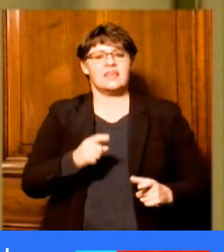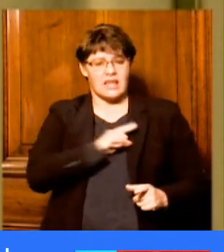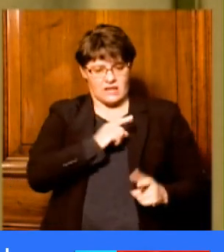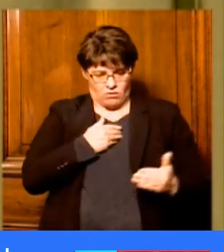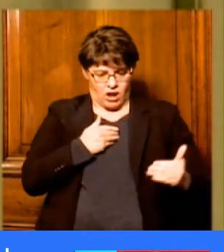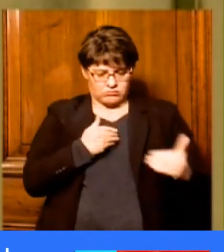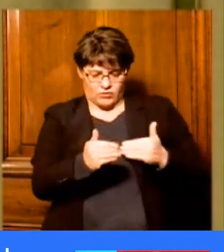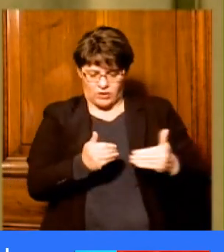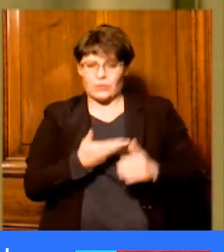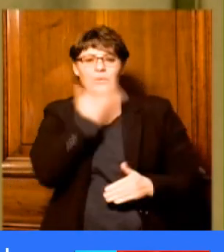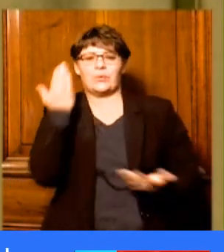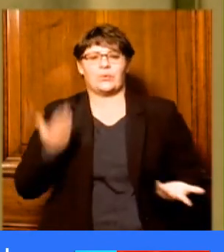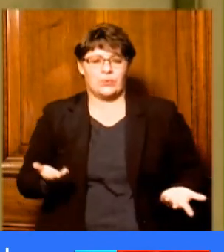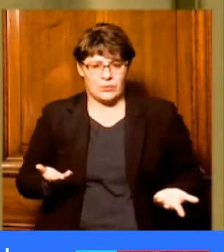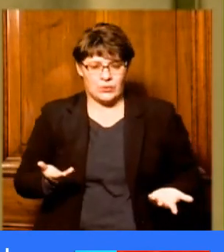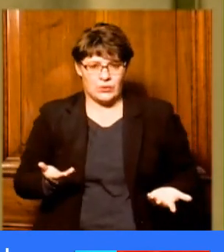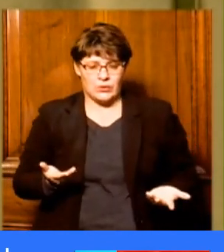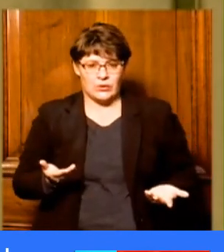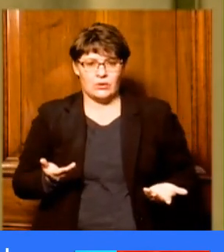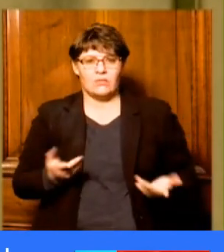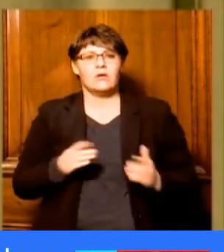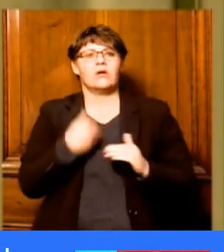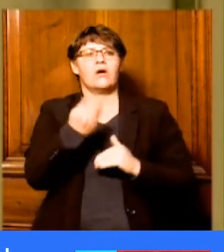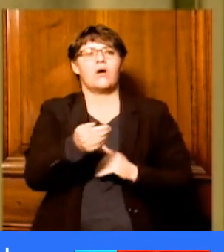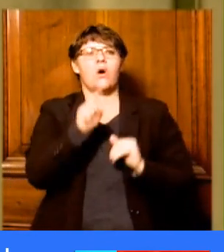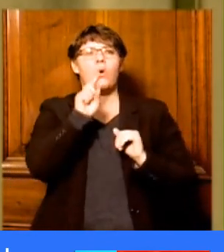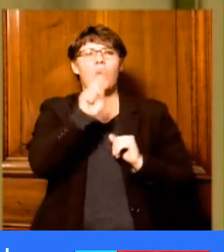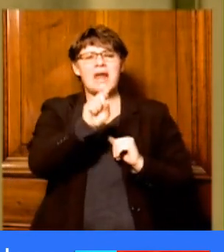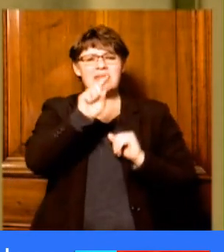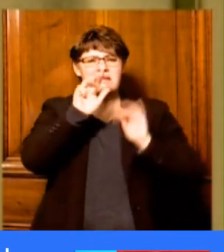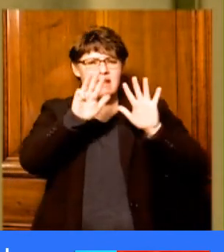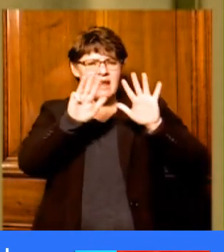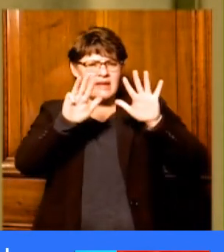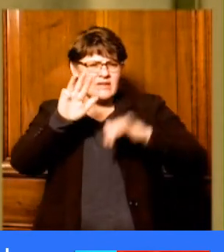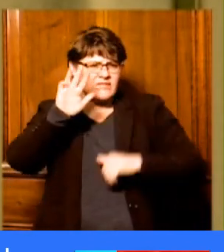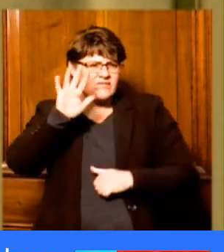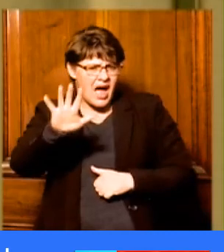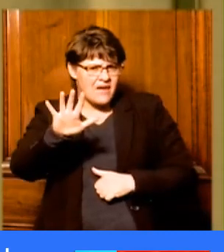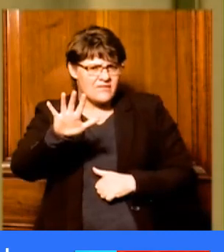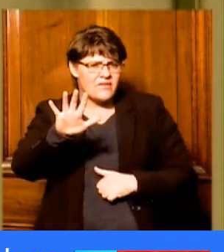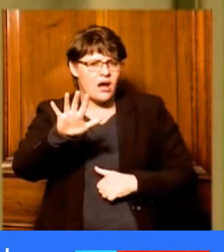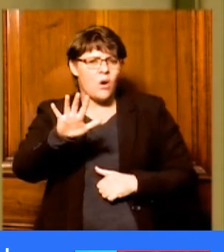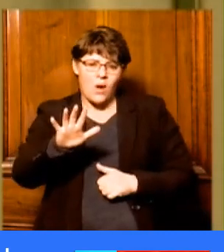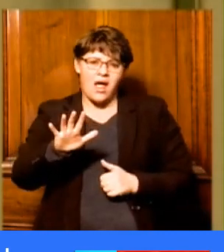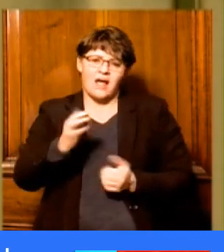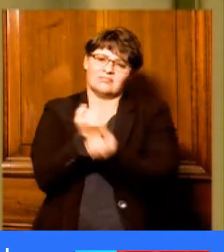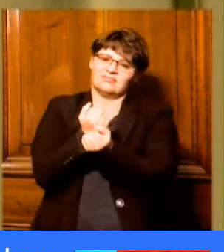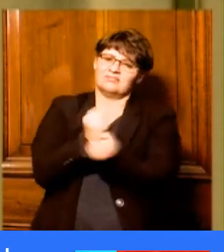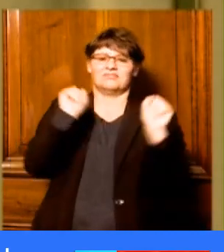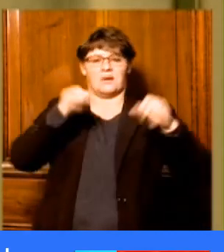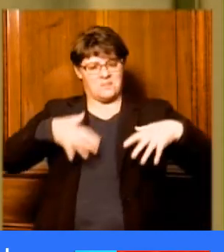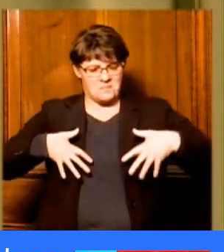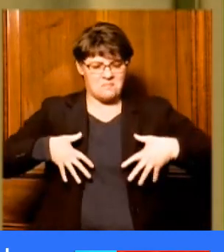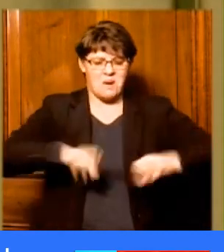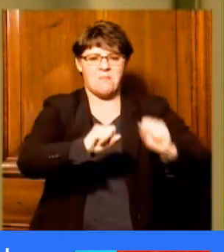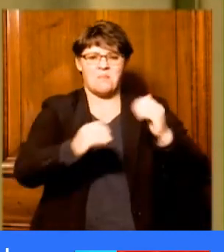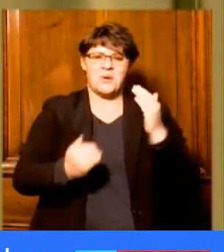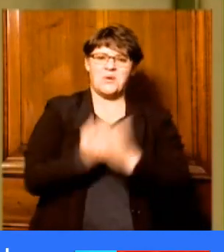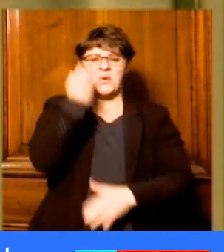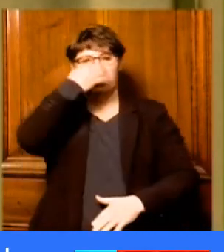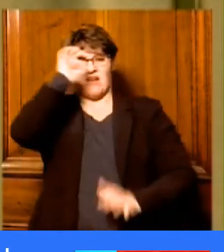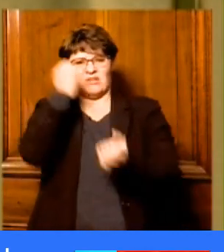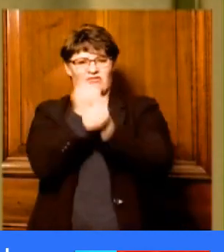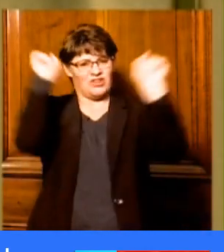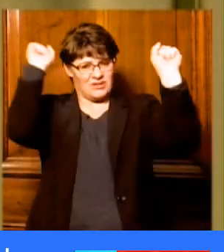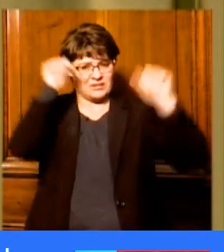deregulated. And since then, by 1995, when the democratic government just took office, it established a